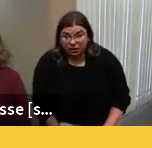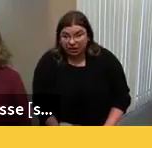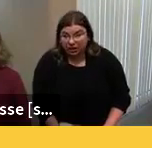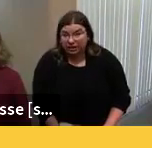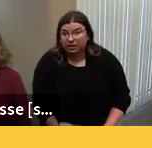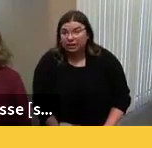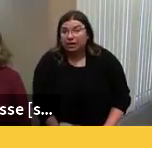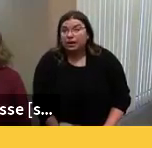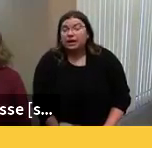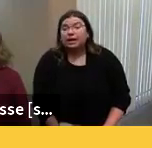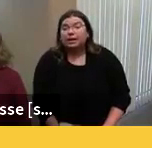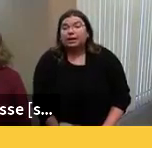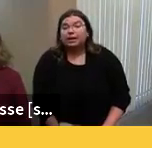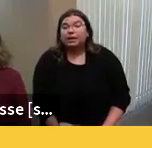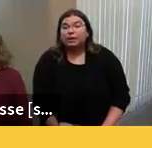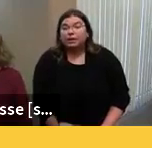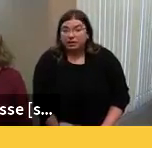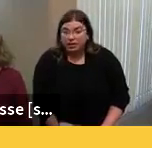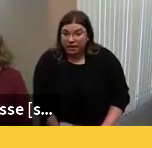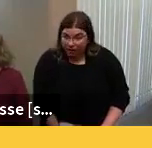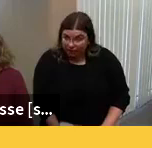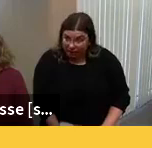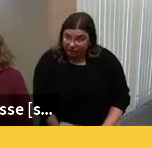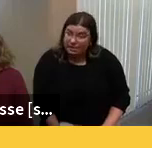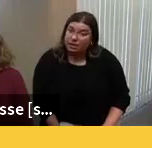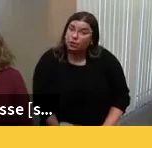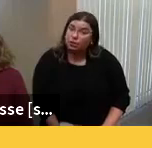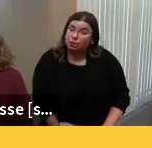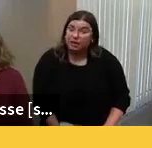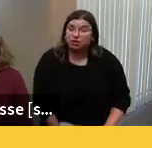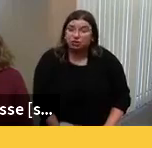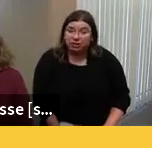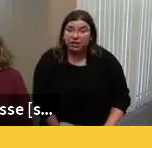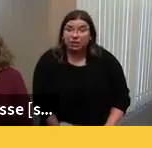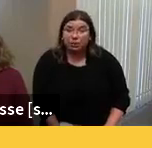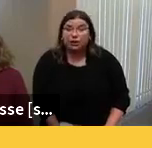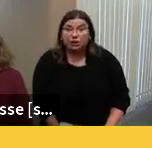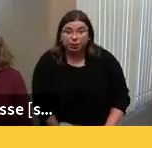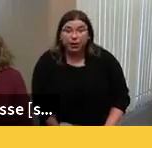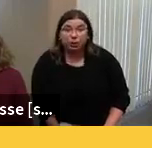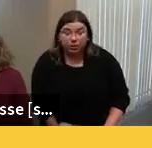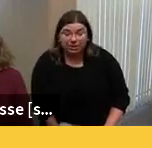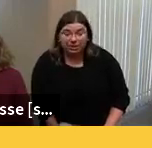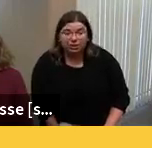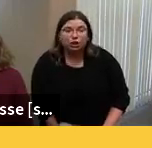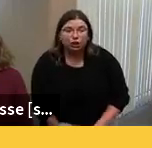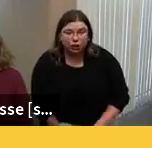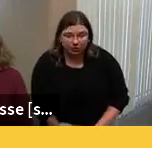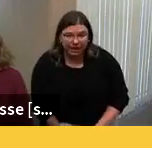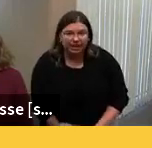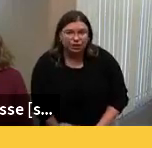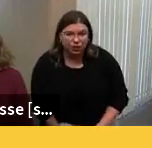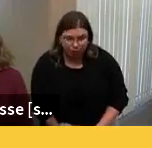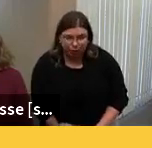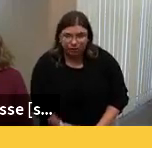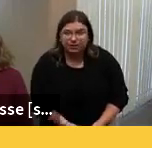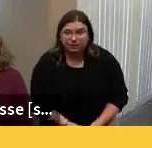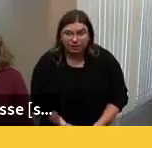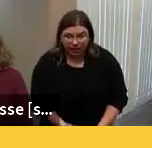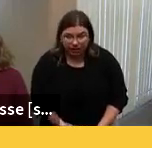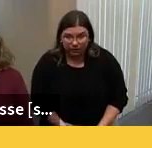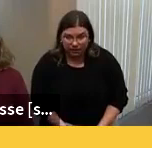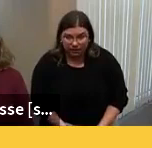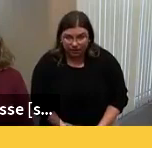In addition, the faculty who will be instructing your interpreting courses are certified